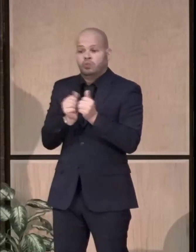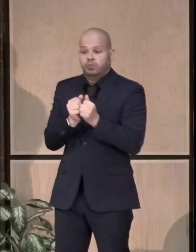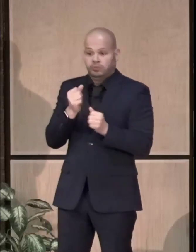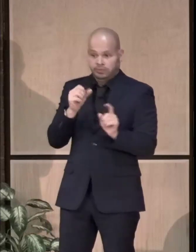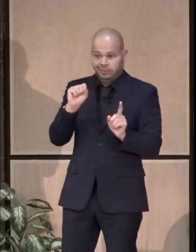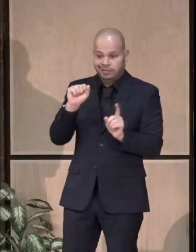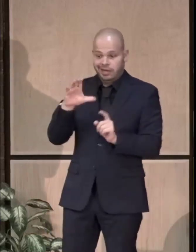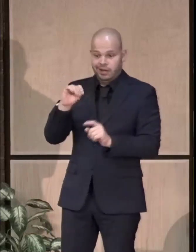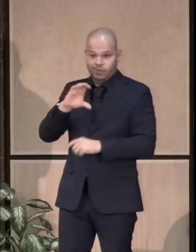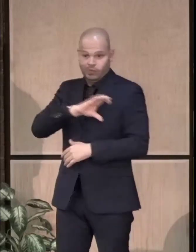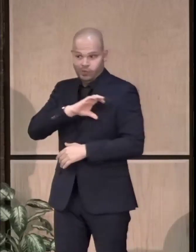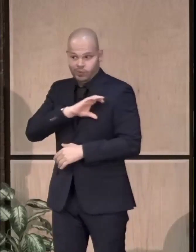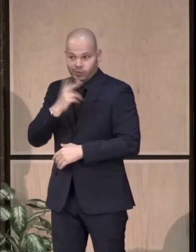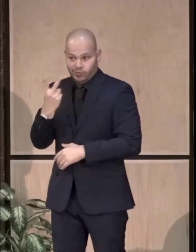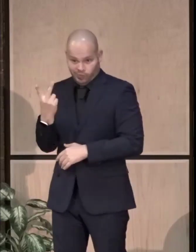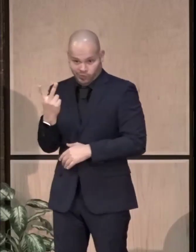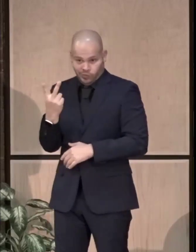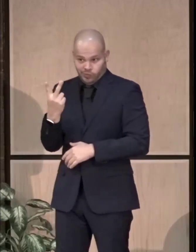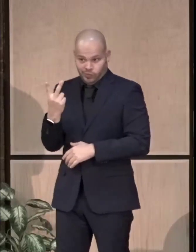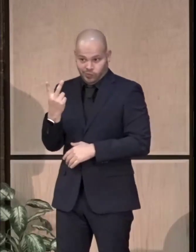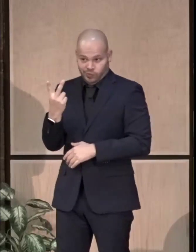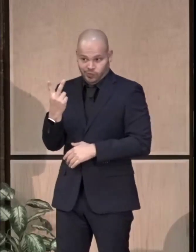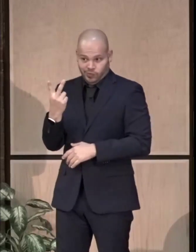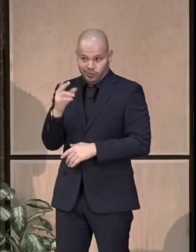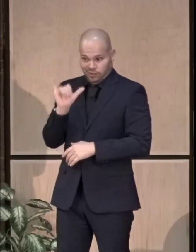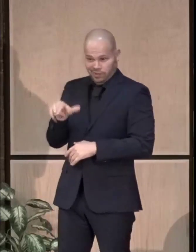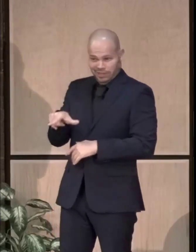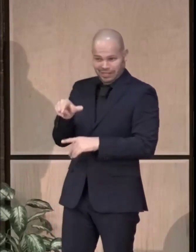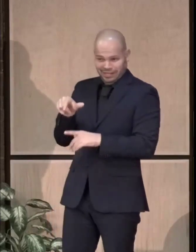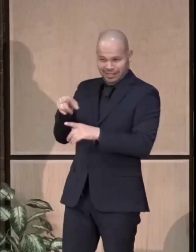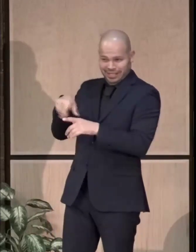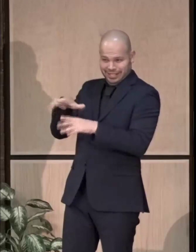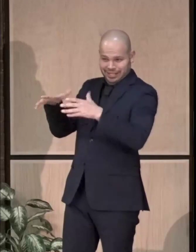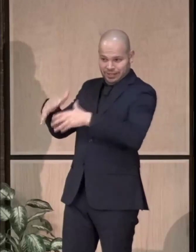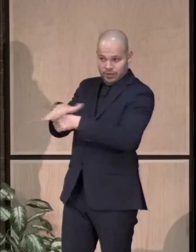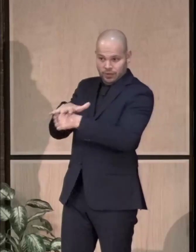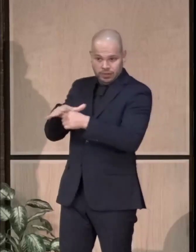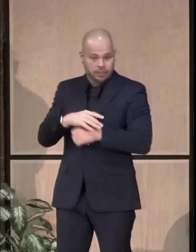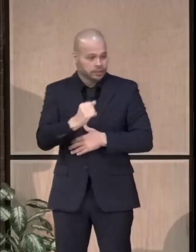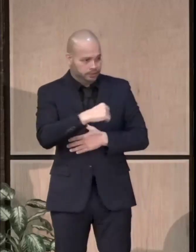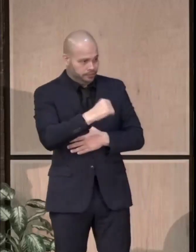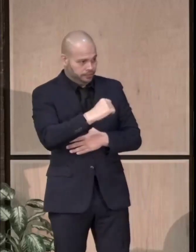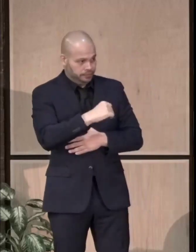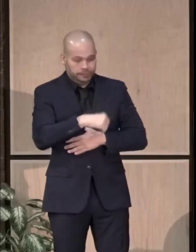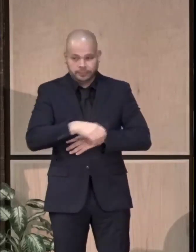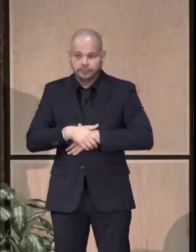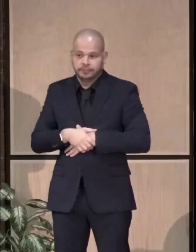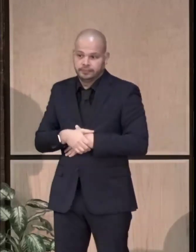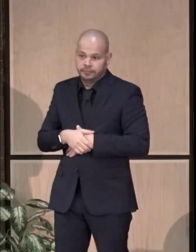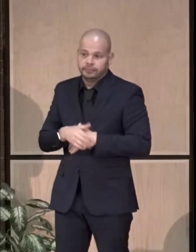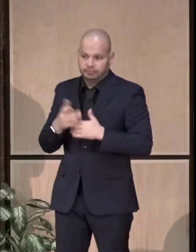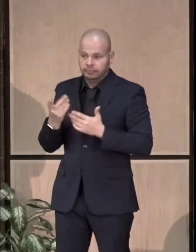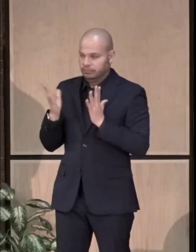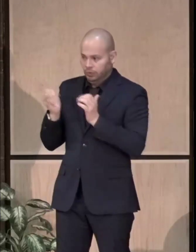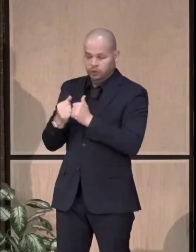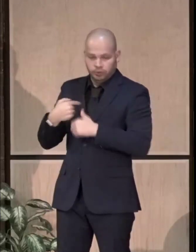Yes. At this reserve center. Yes, they came in and spoke with me. And they had been part